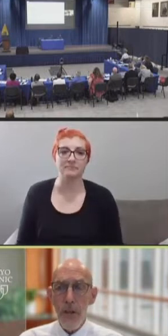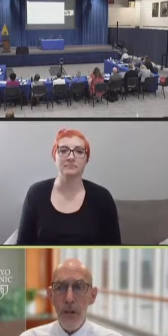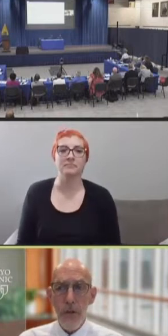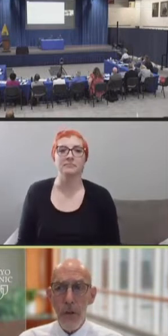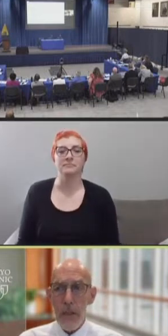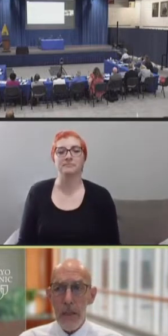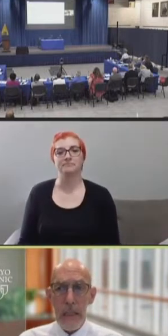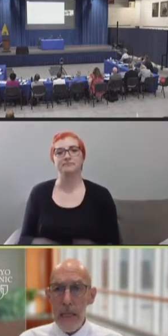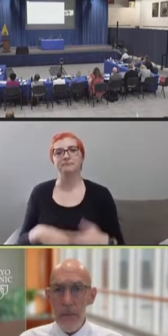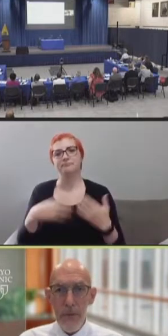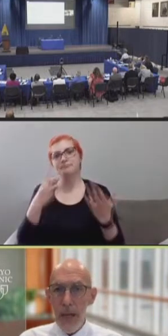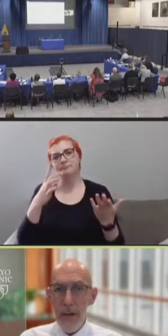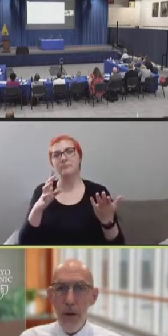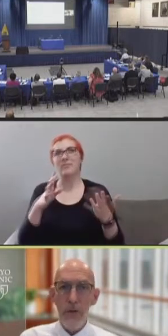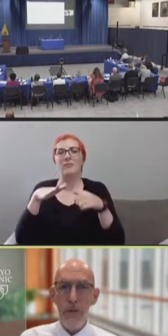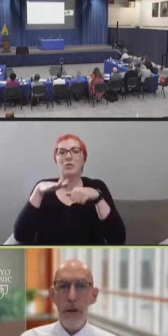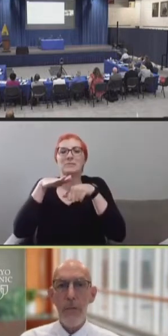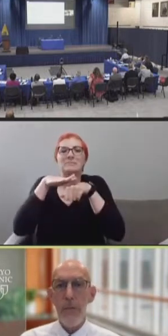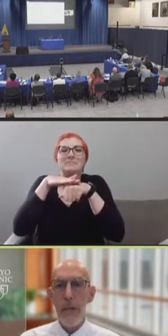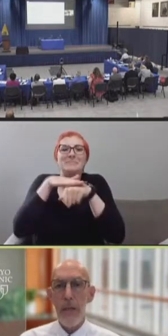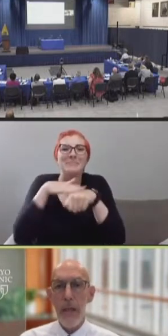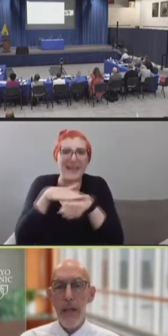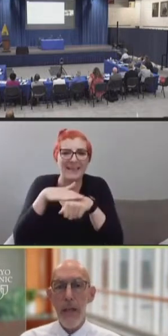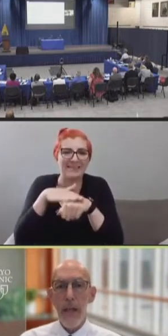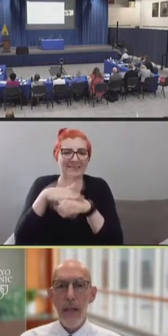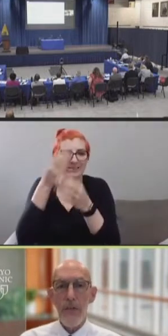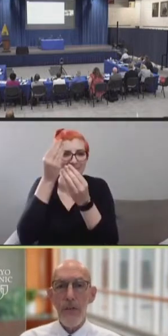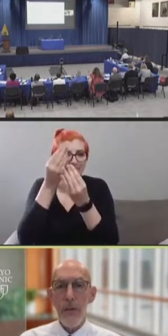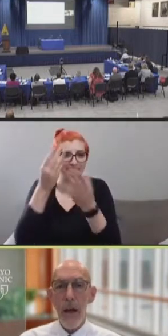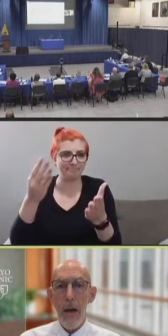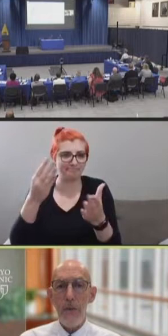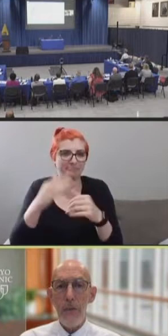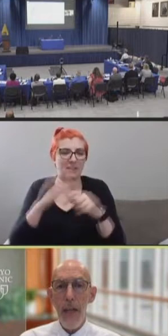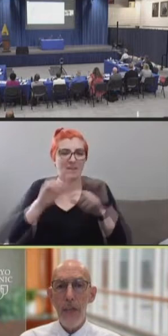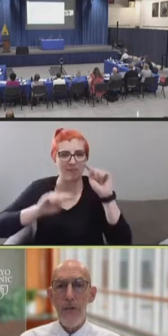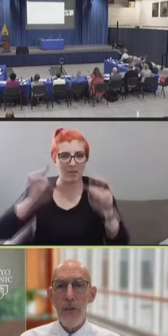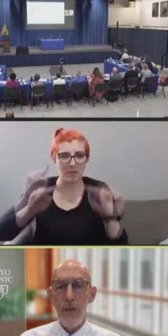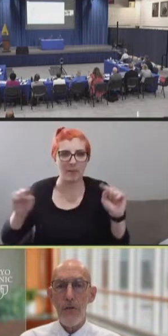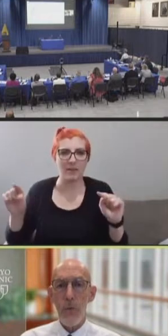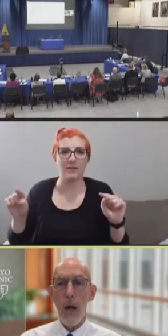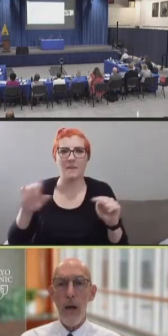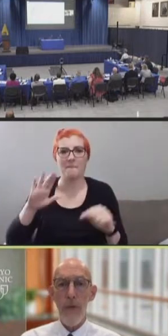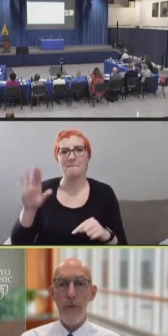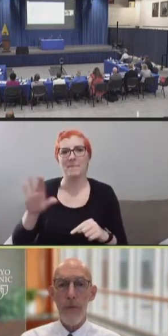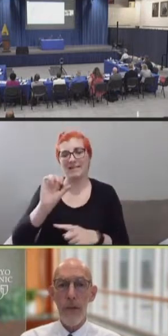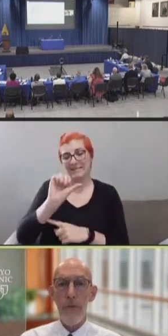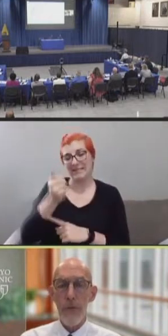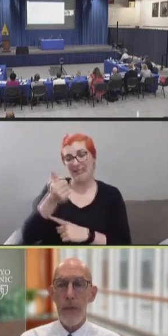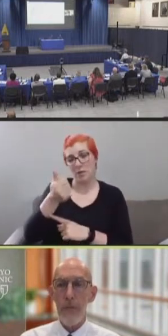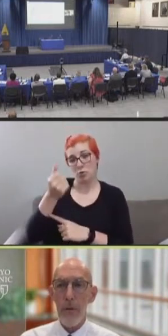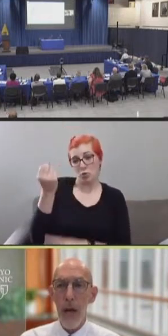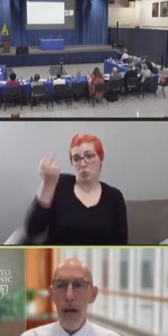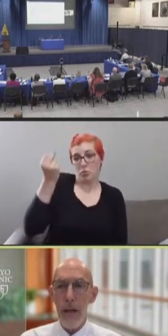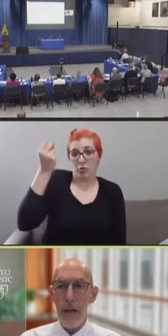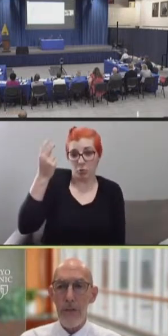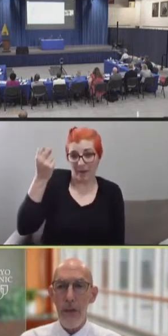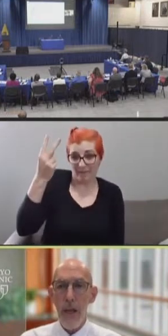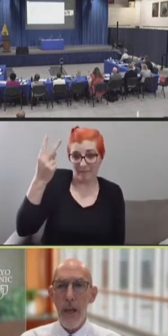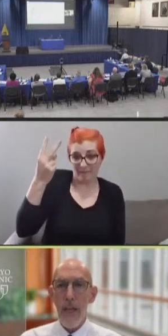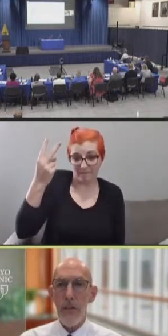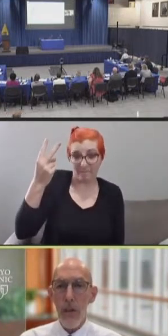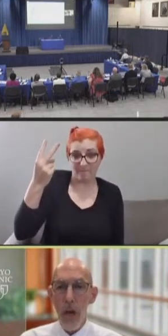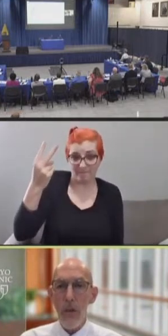Just to give you a glimpse at host variability, is there's about 10 to the 12 different